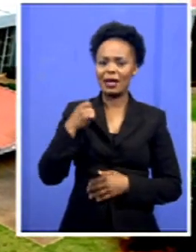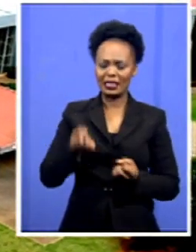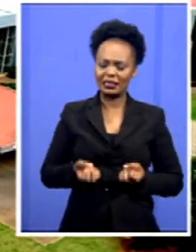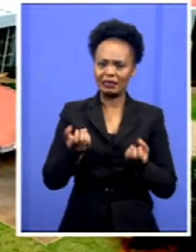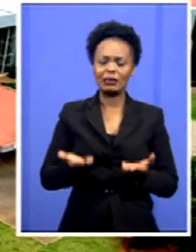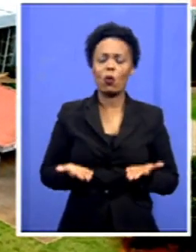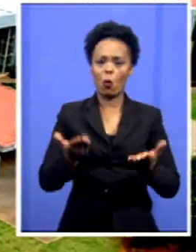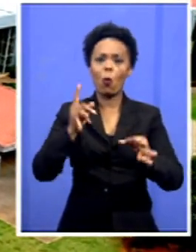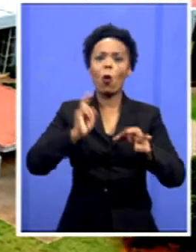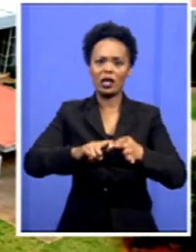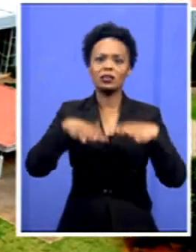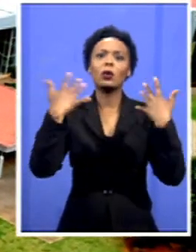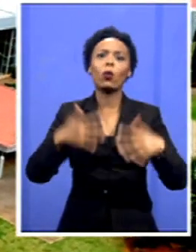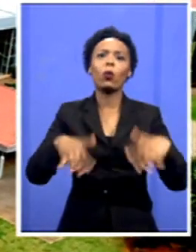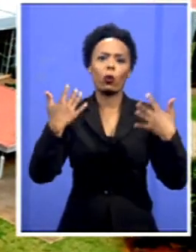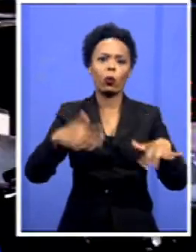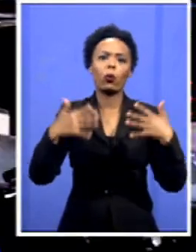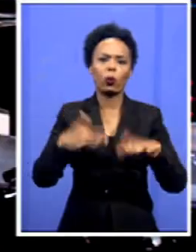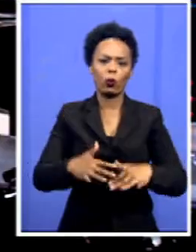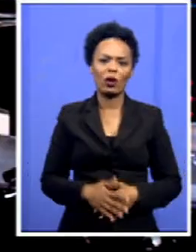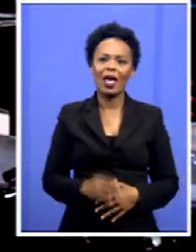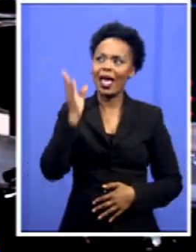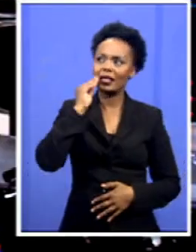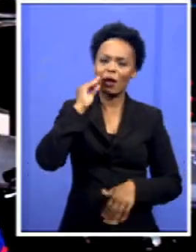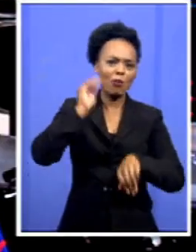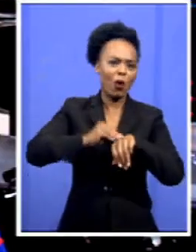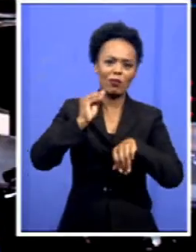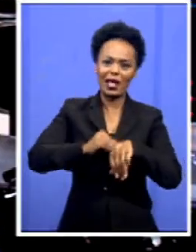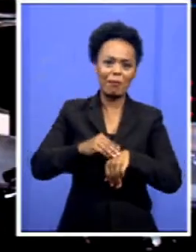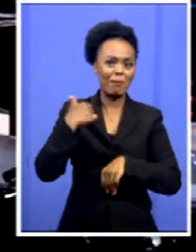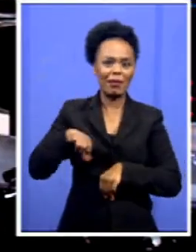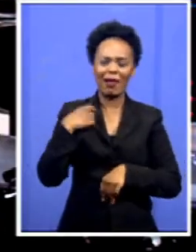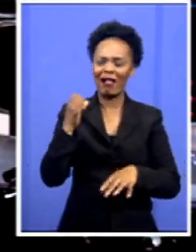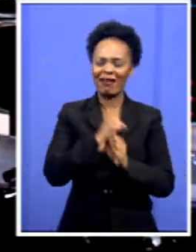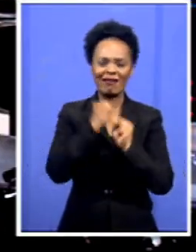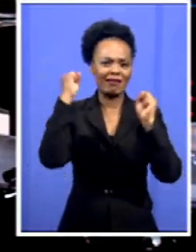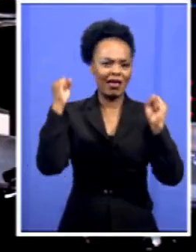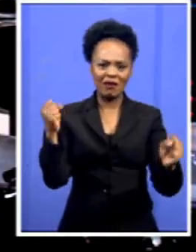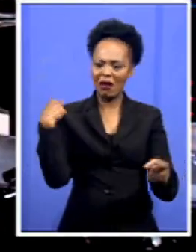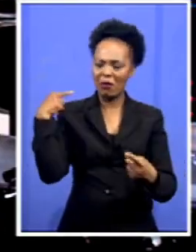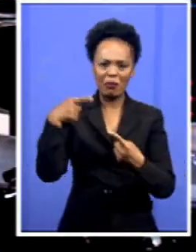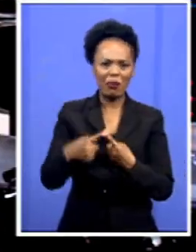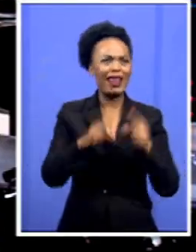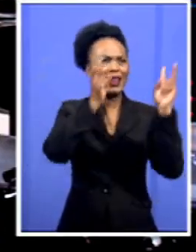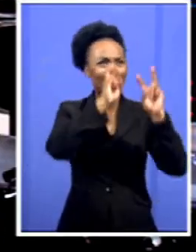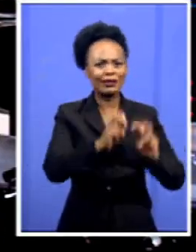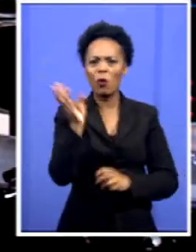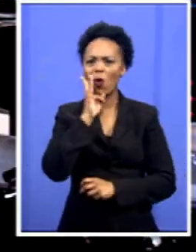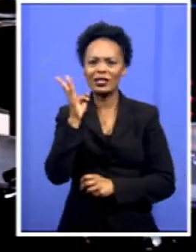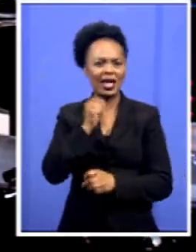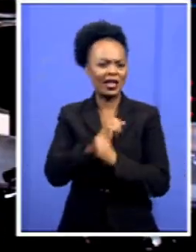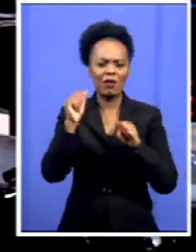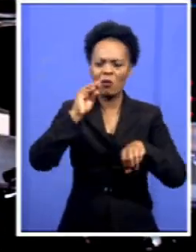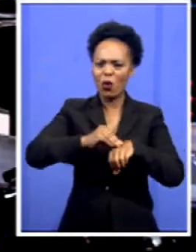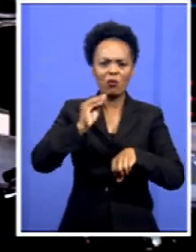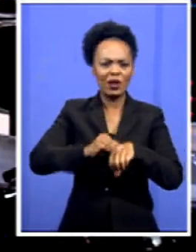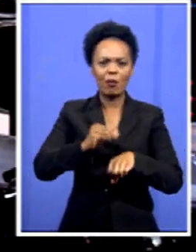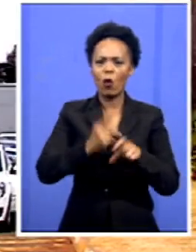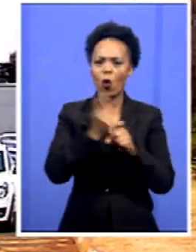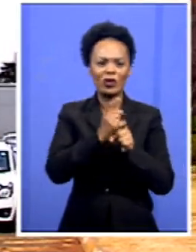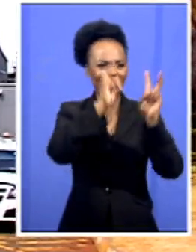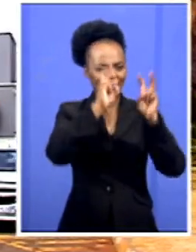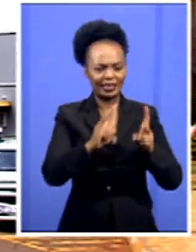quality services. I never experienced any problems here without being with water or electricity. So we always had electricity,